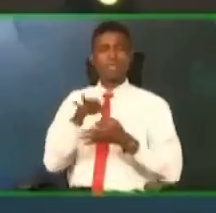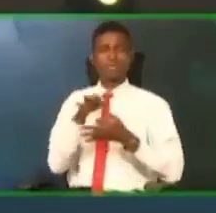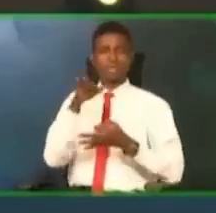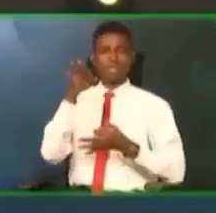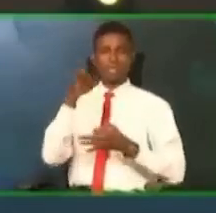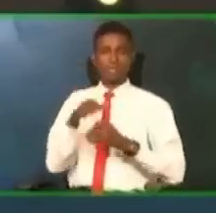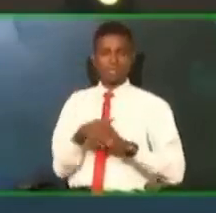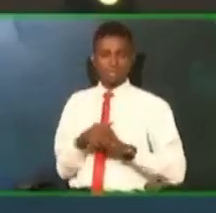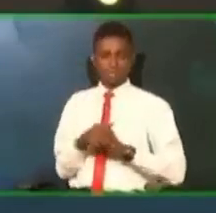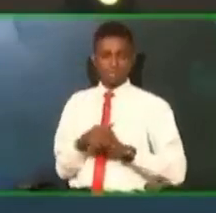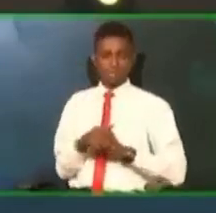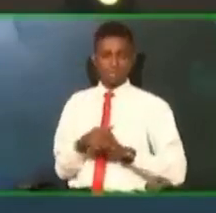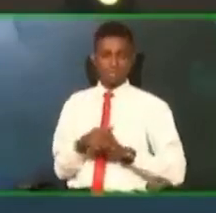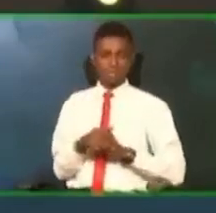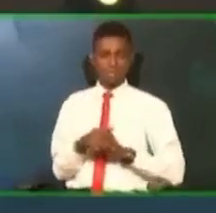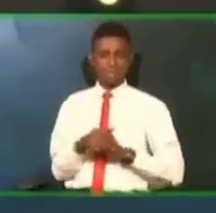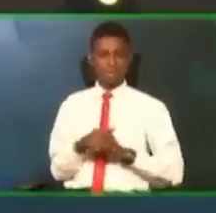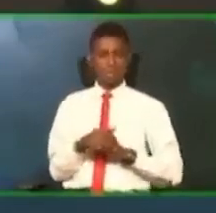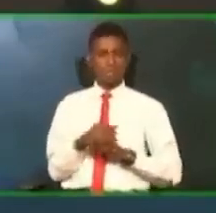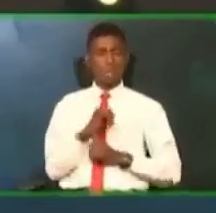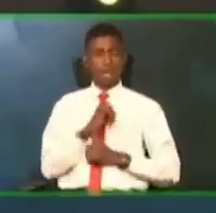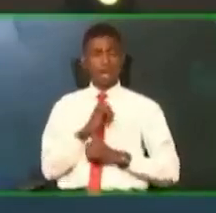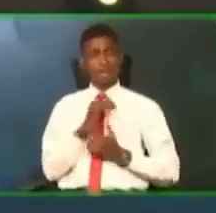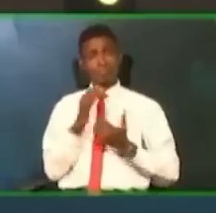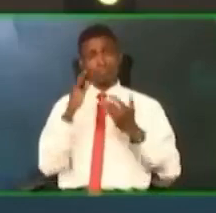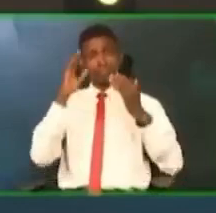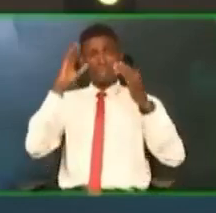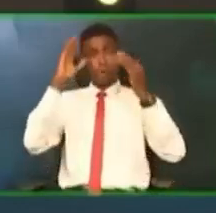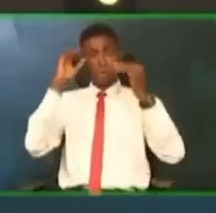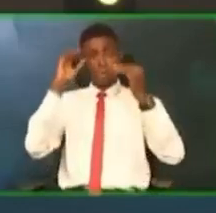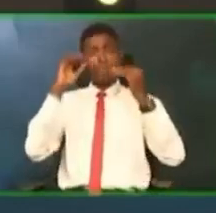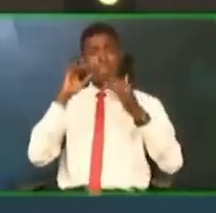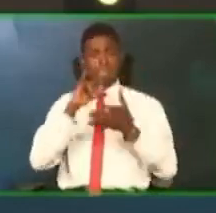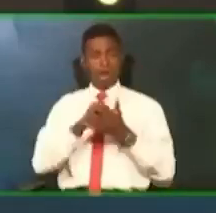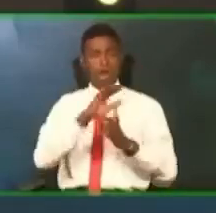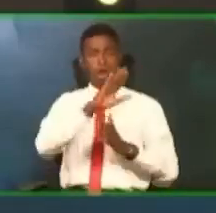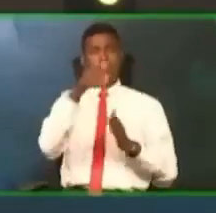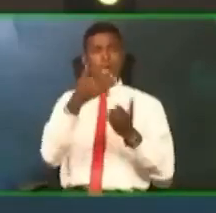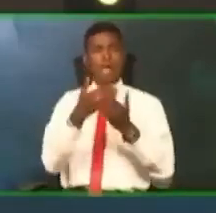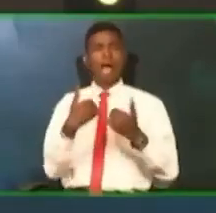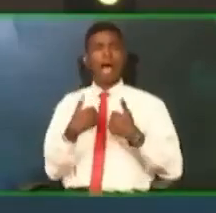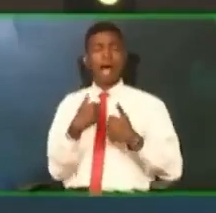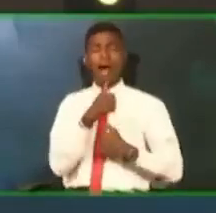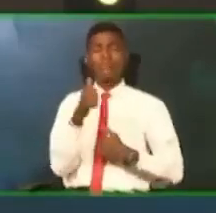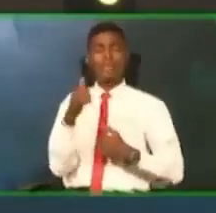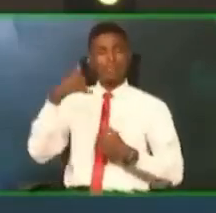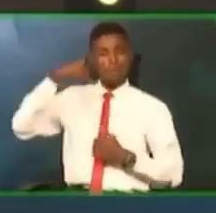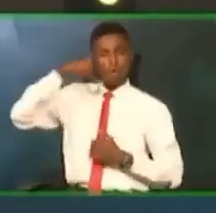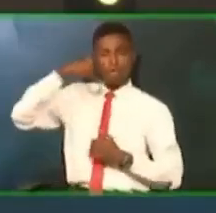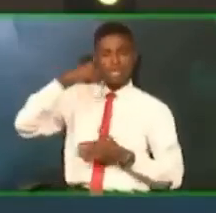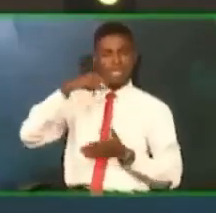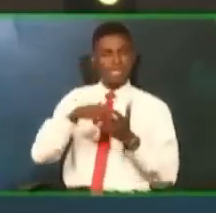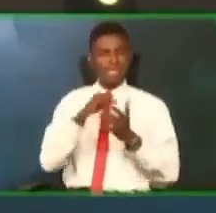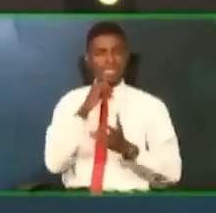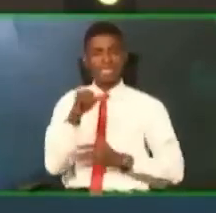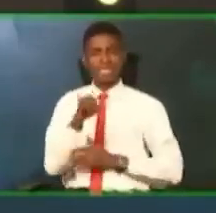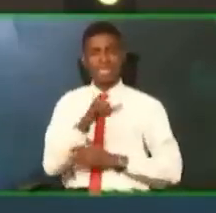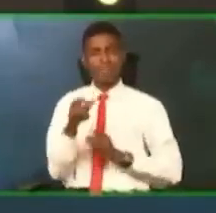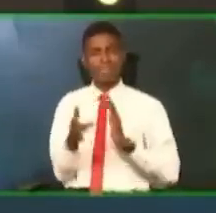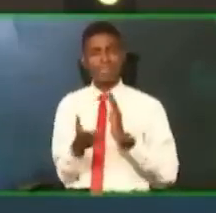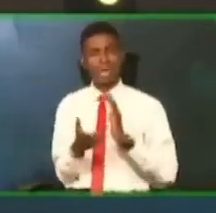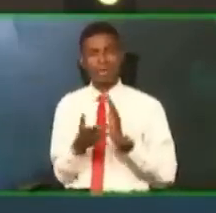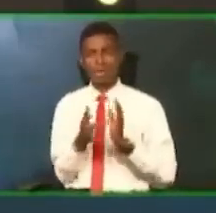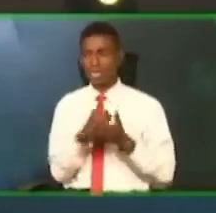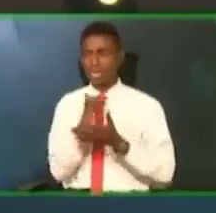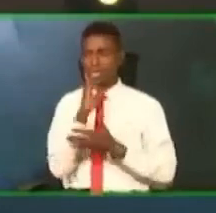I presume that everyone here has a phone. This is the same technology that is used.